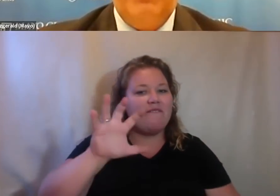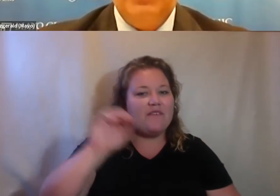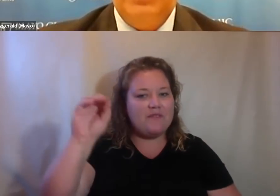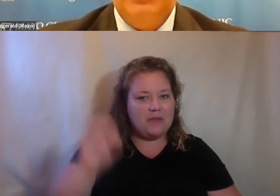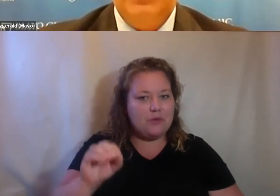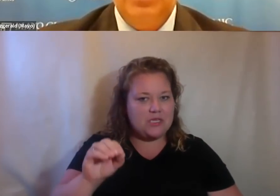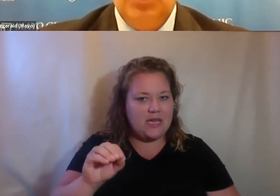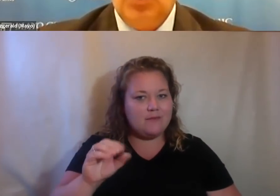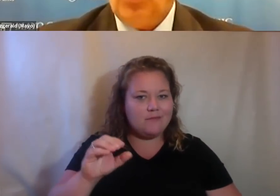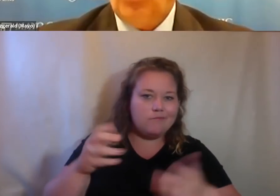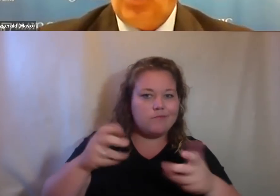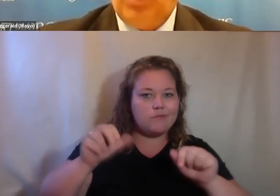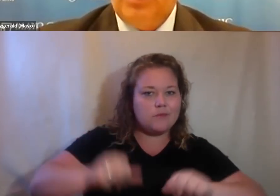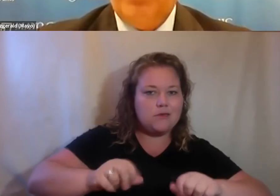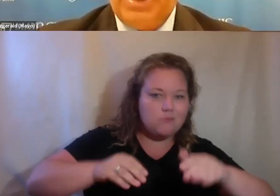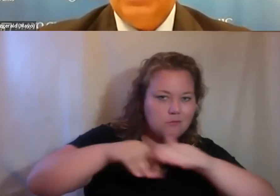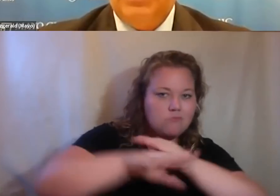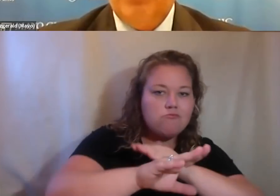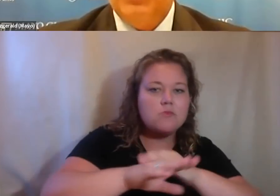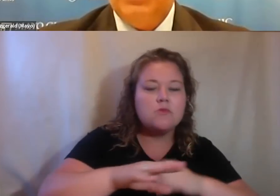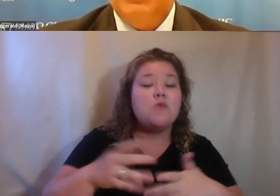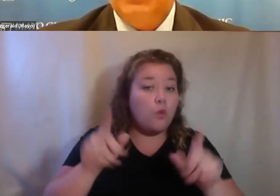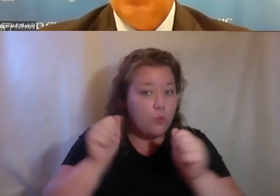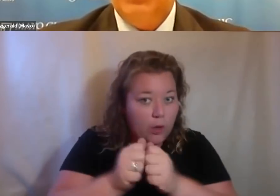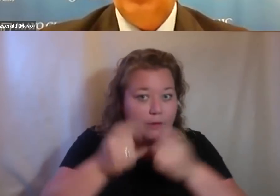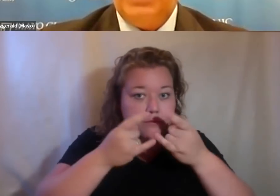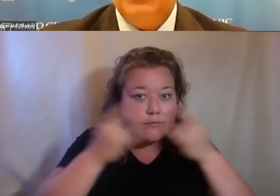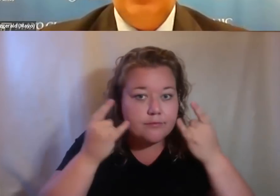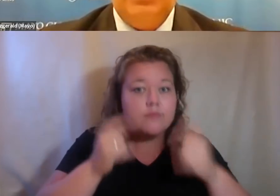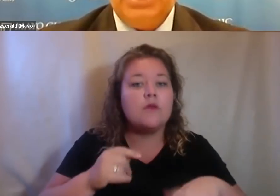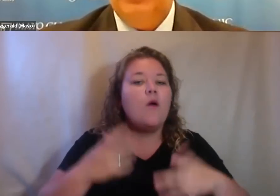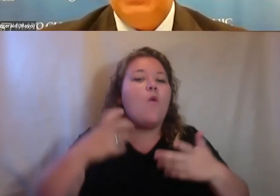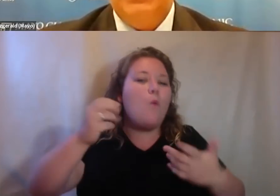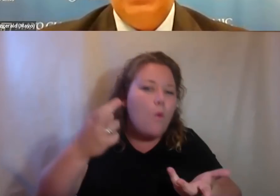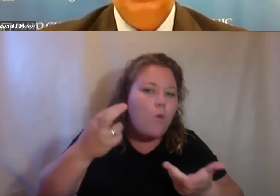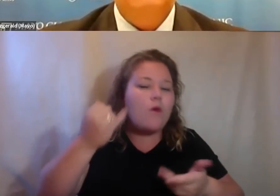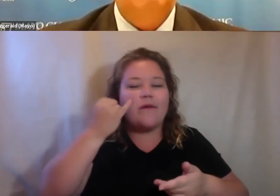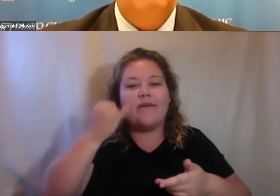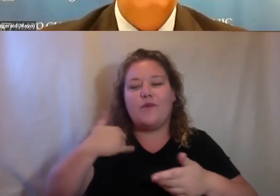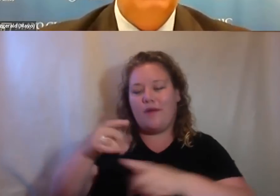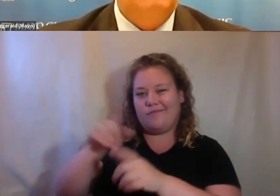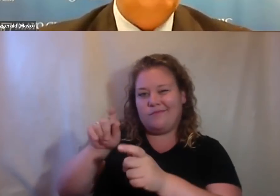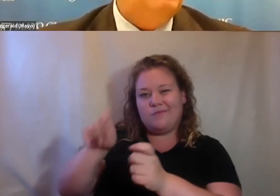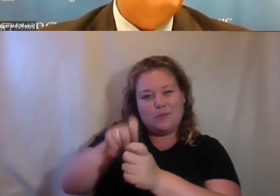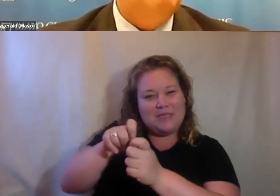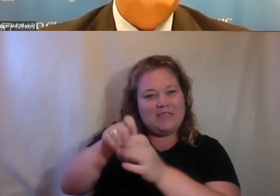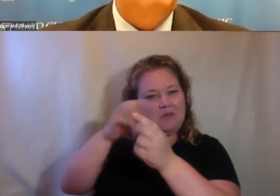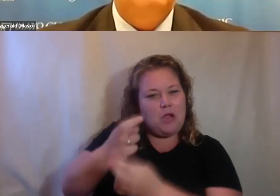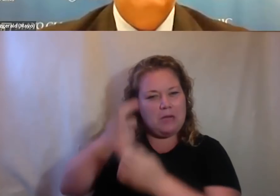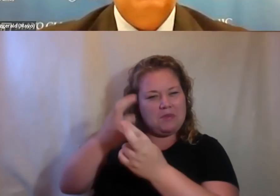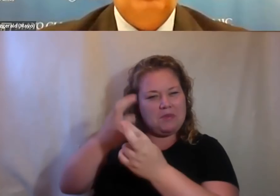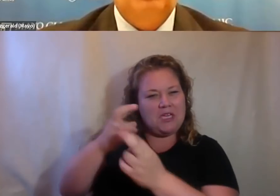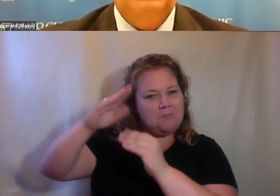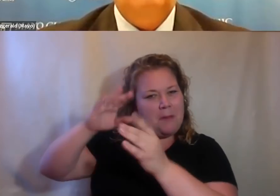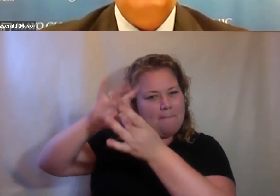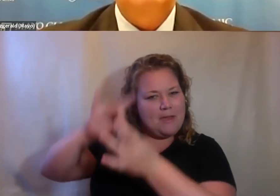masks and physical distancing, or the max numbers consistent with social gatherings as listed above. So meeting within